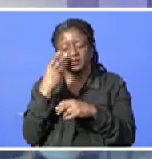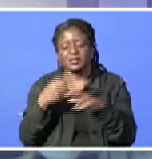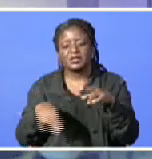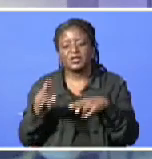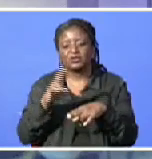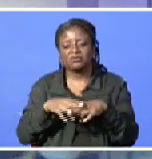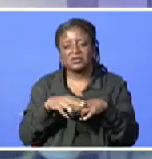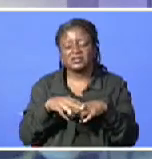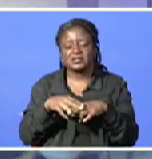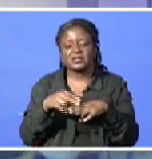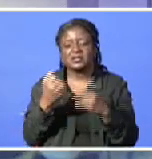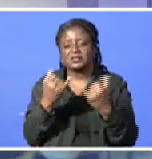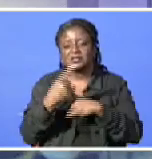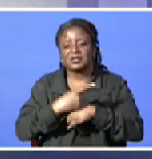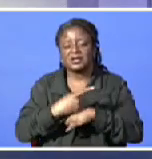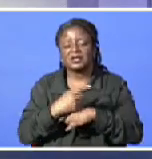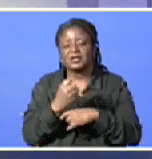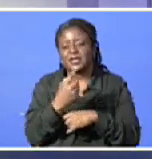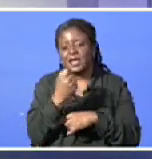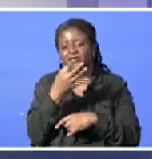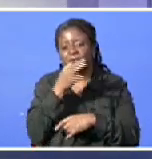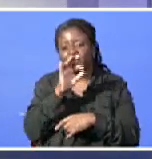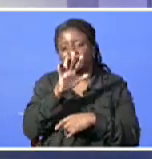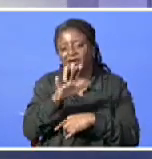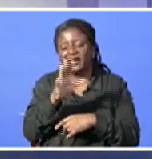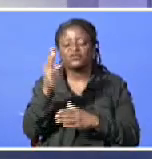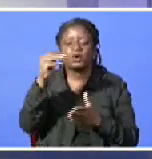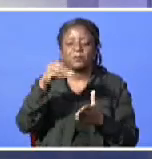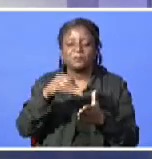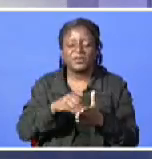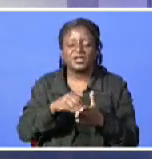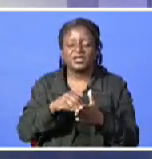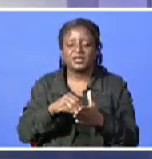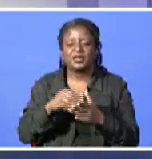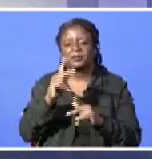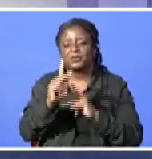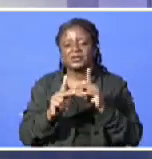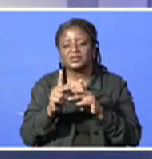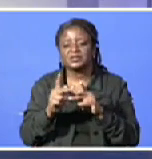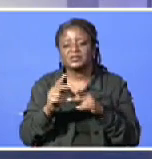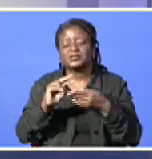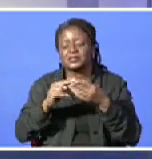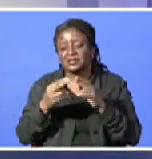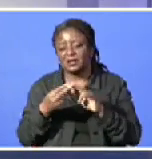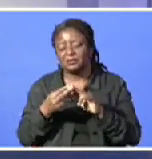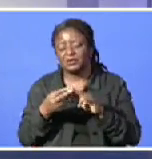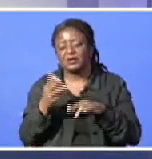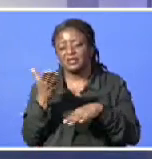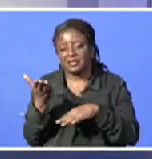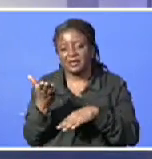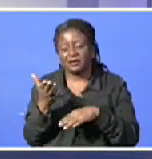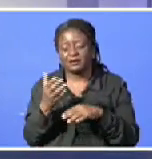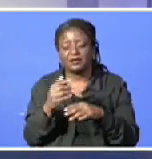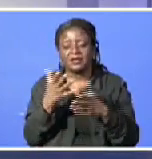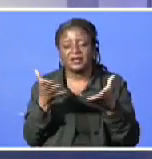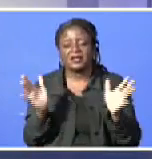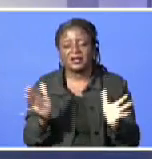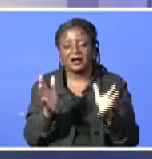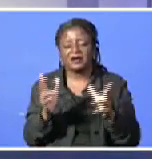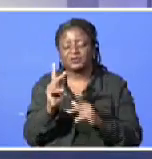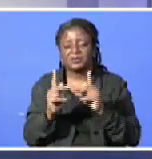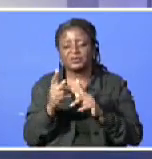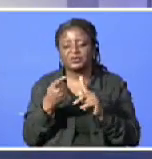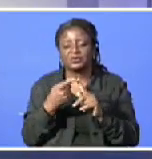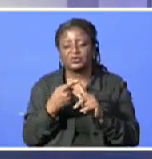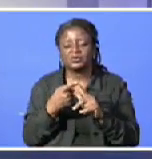11.5 million cases on record there. The Prime Minister urged all citizens and residents to do their part to stop